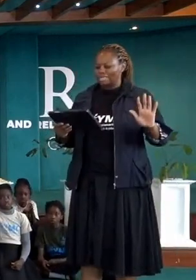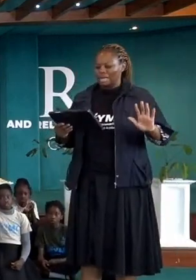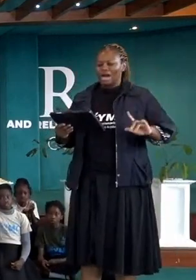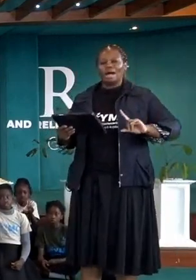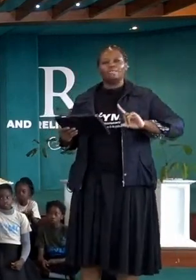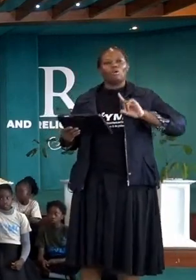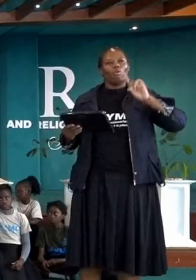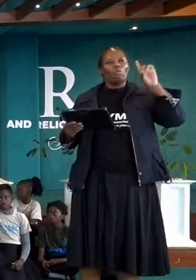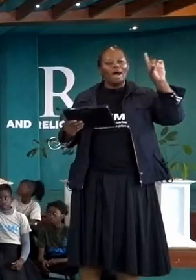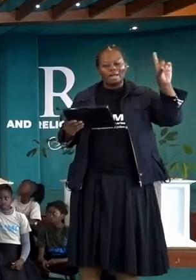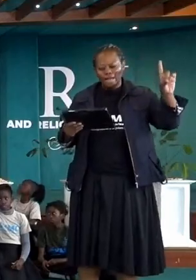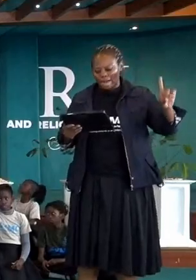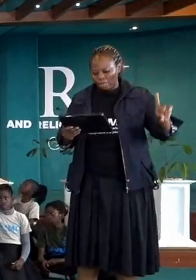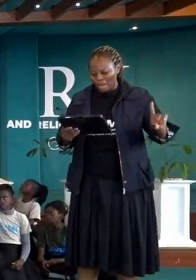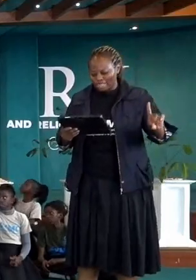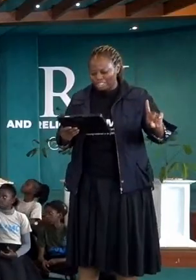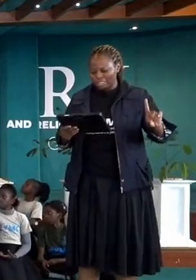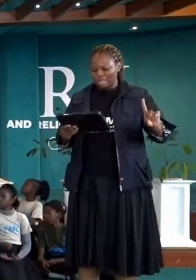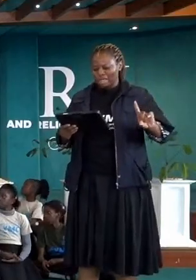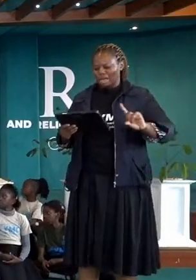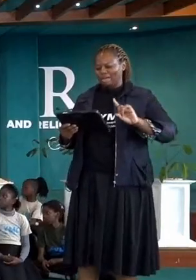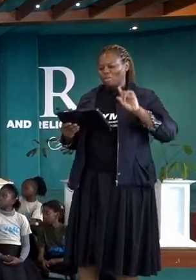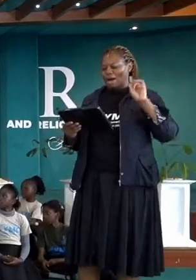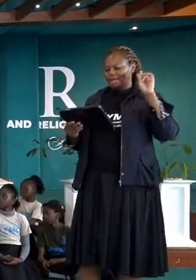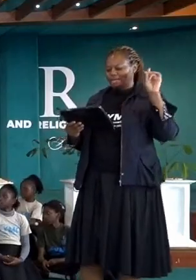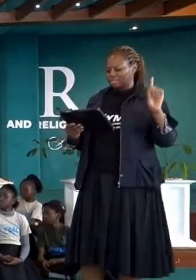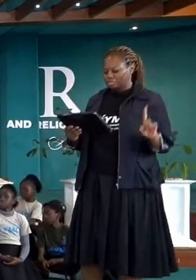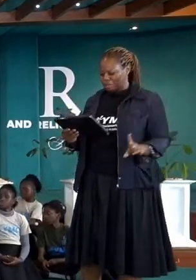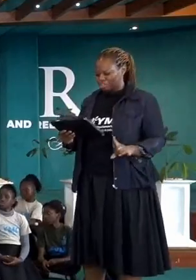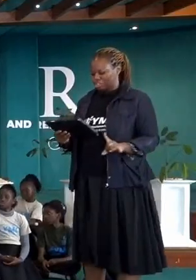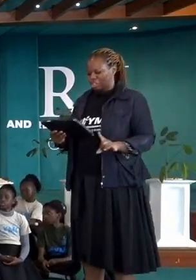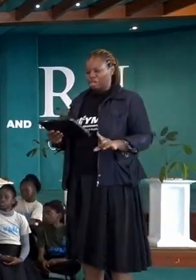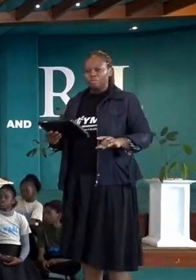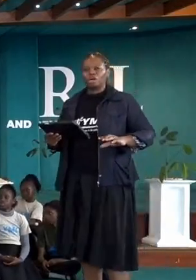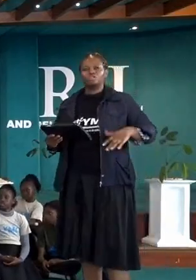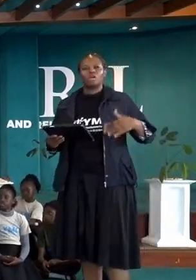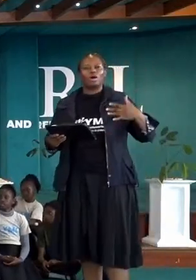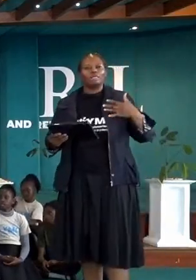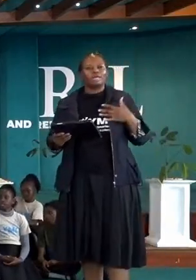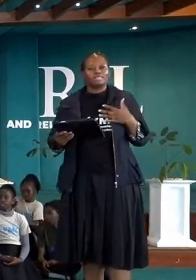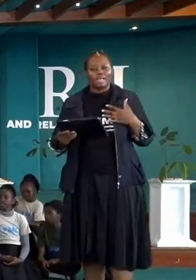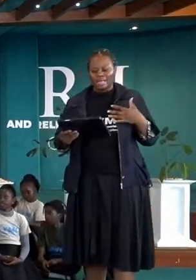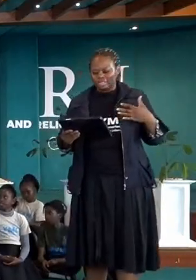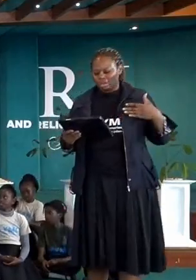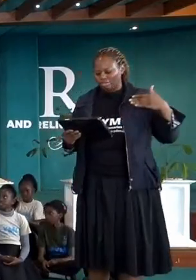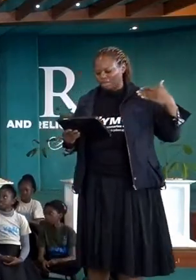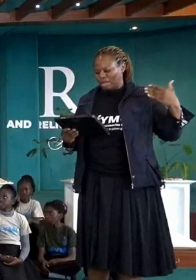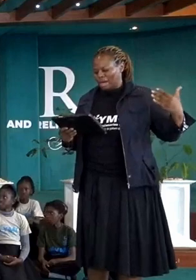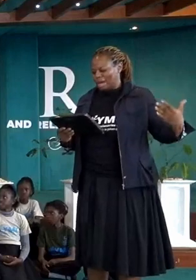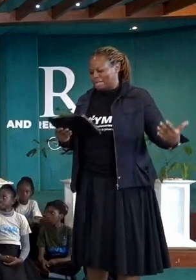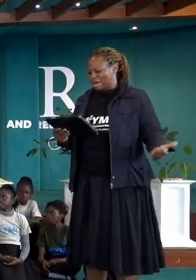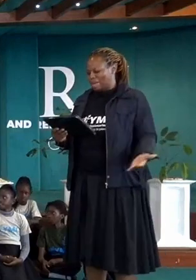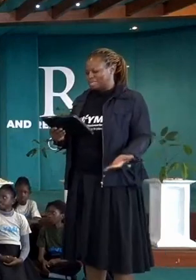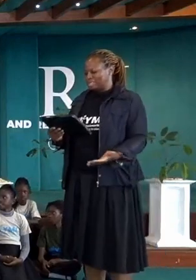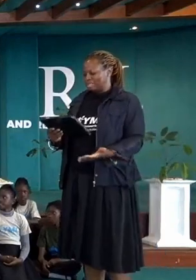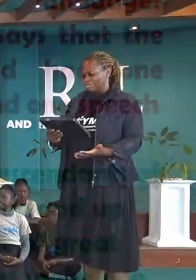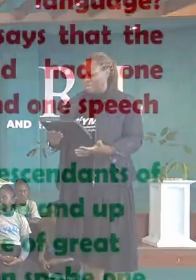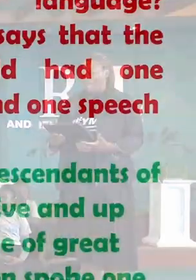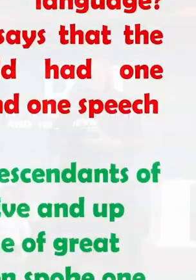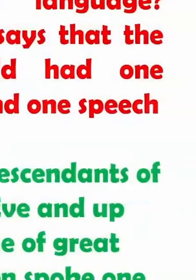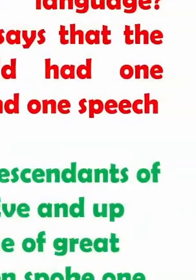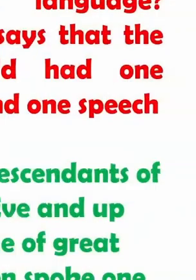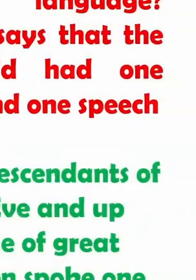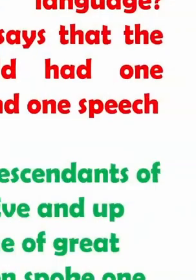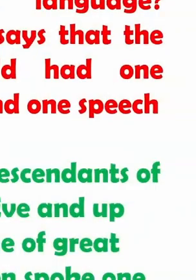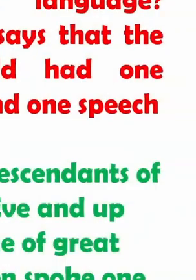whole world had one language and one speech. Because we are all the descendants of Adam and